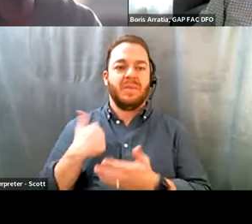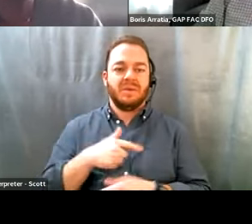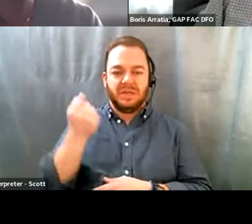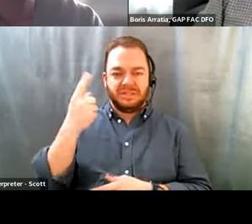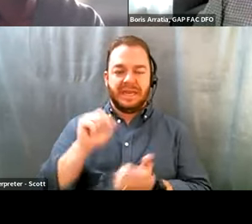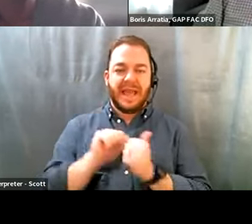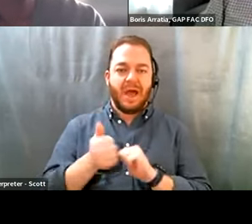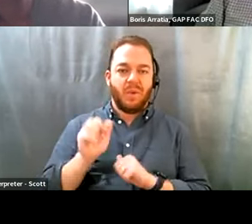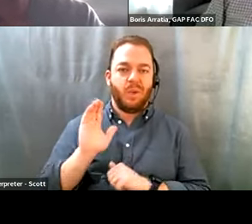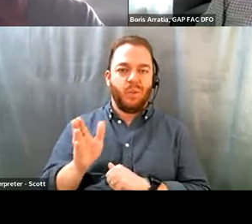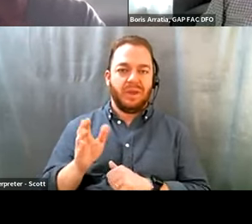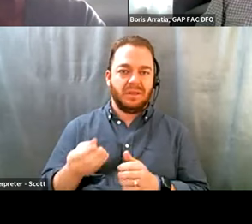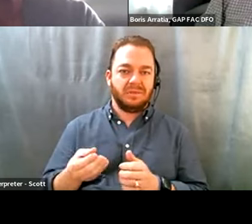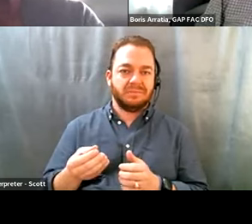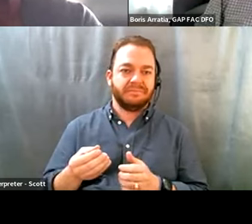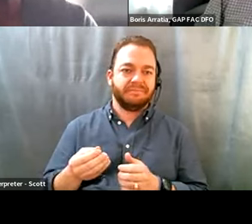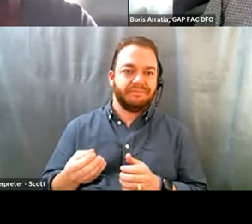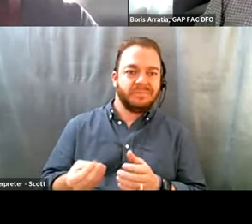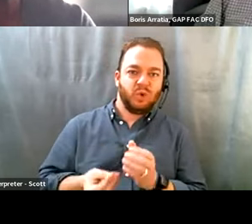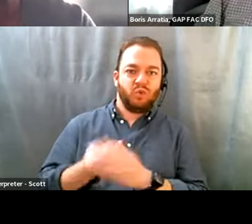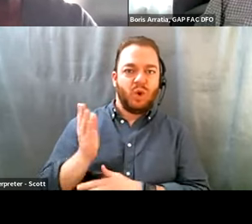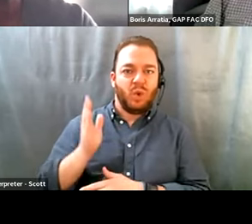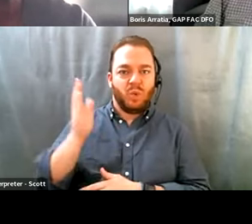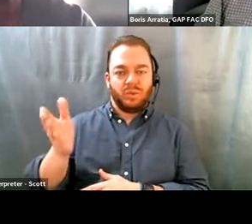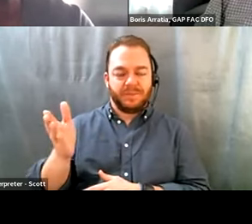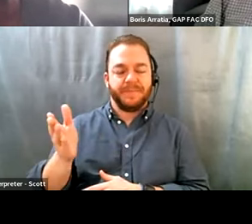that's going to generate future growth, and that they're